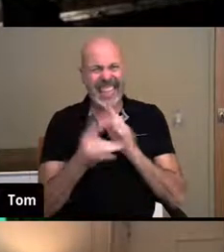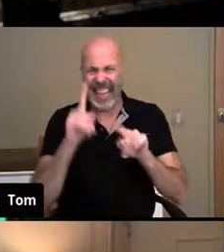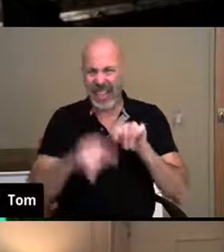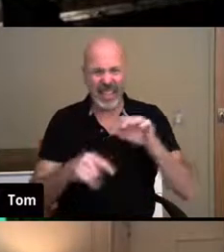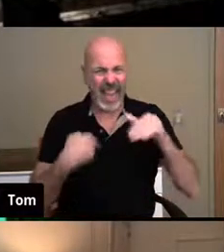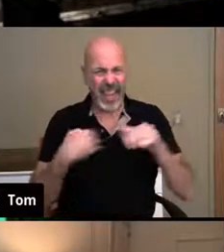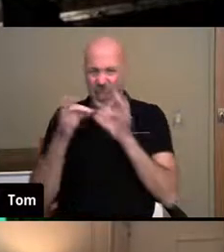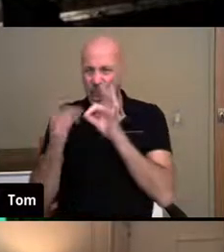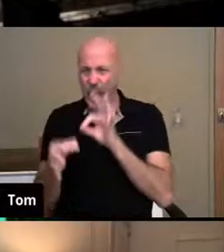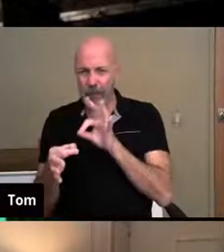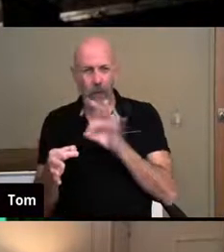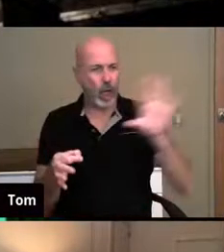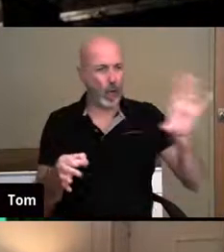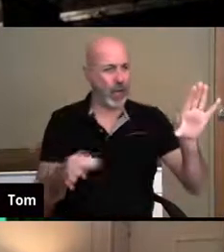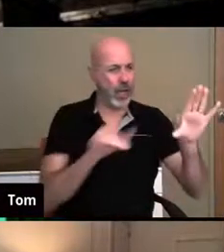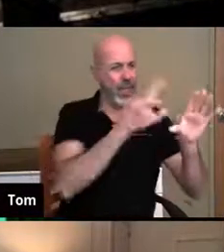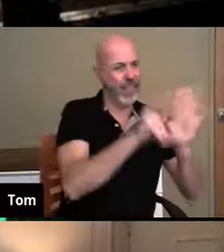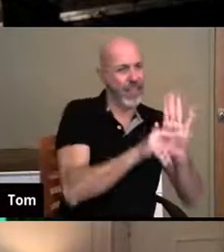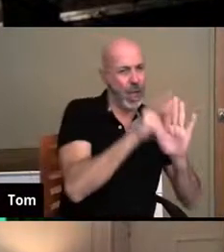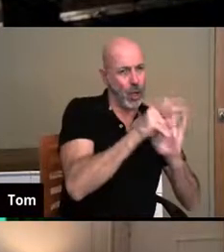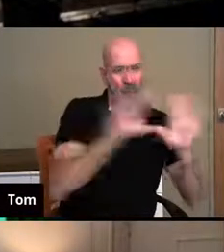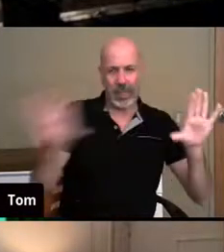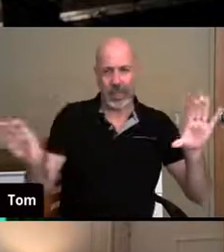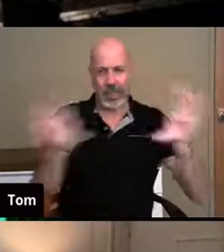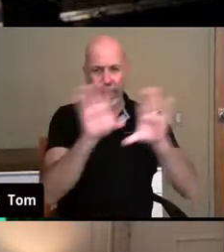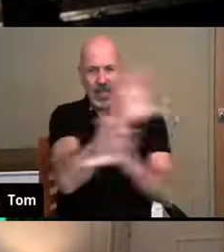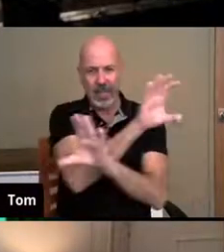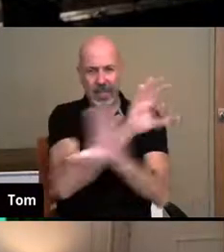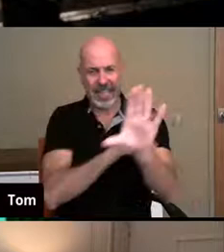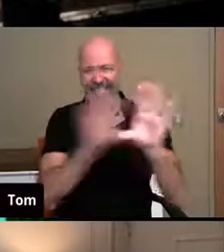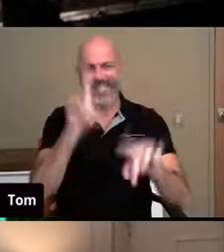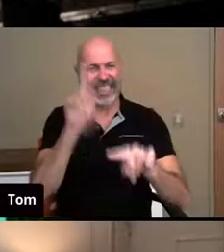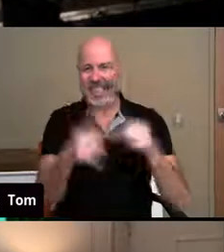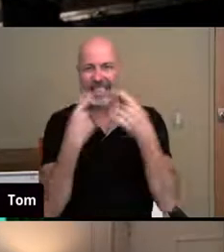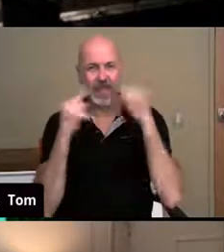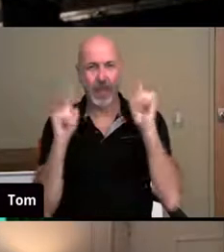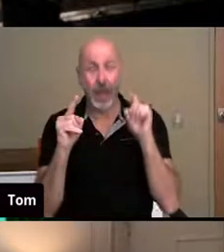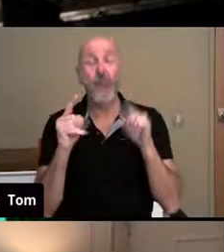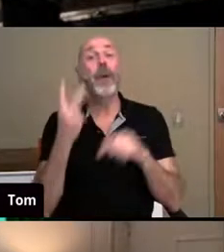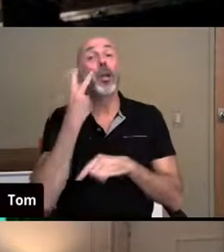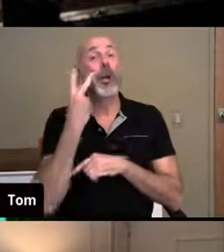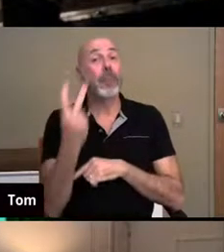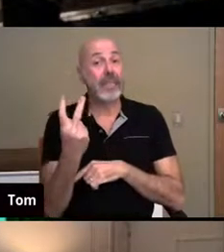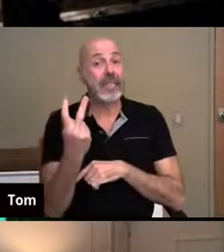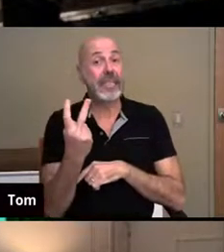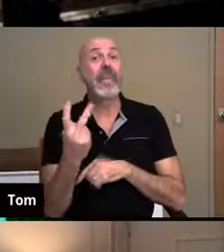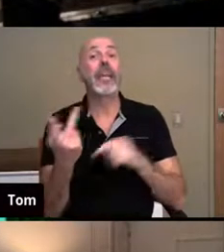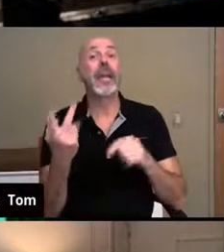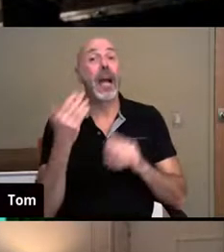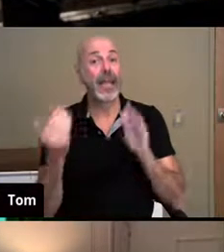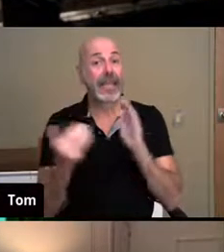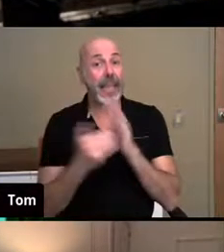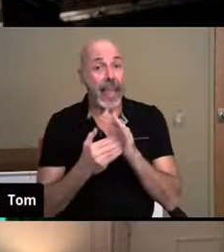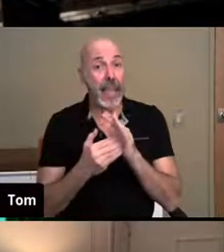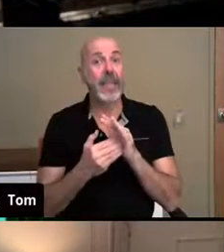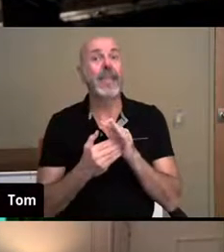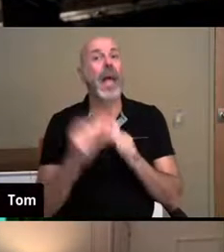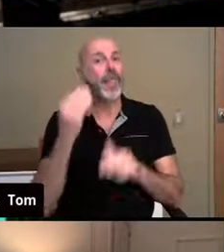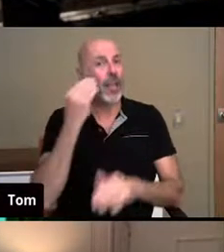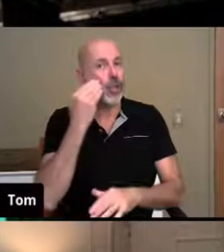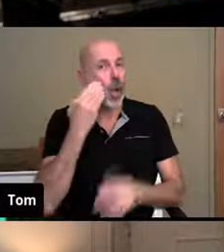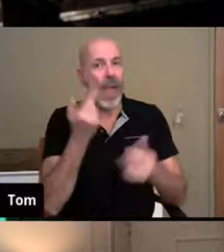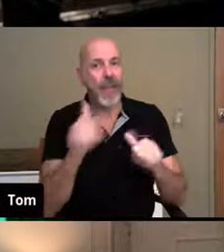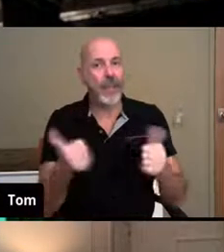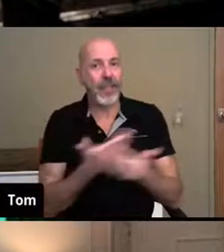on at the same time, but you will be able to watch the rebroadcast and then know everything that